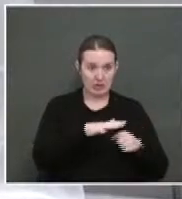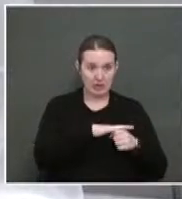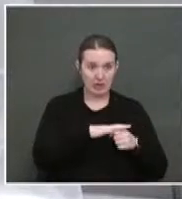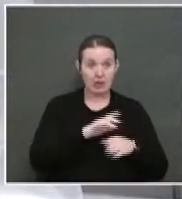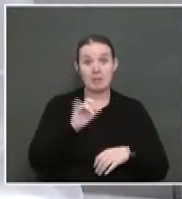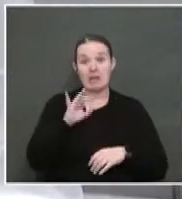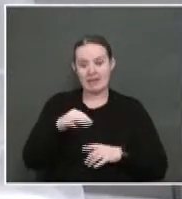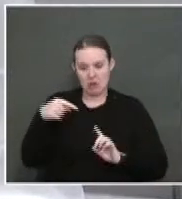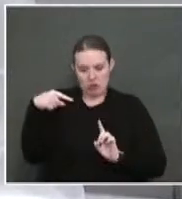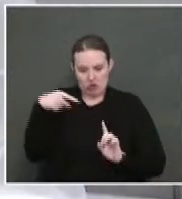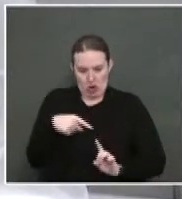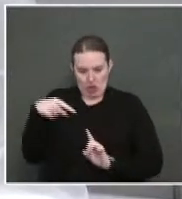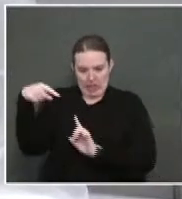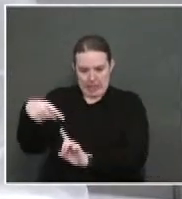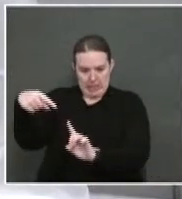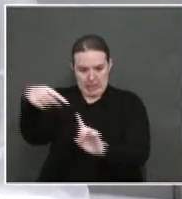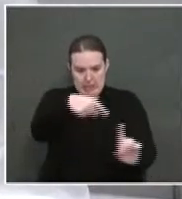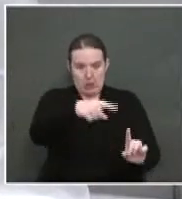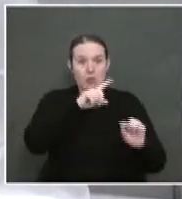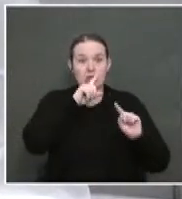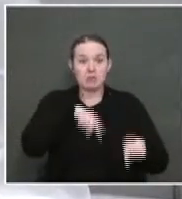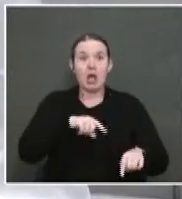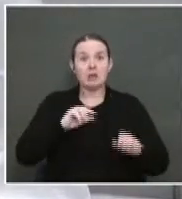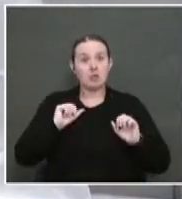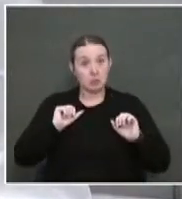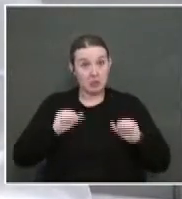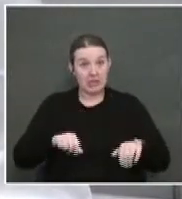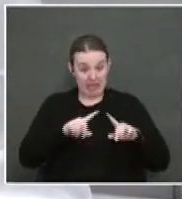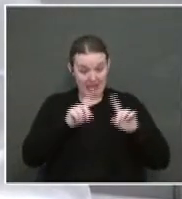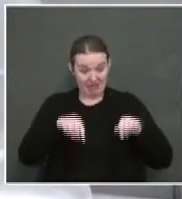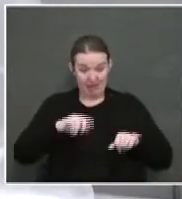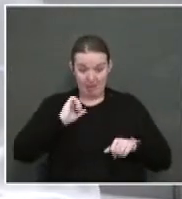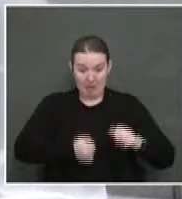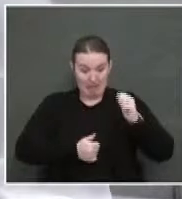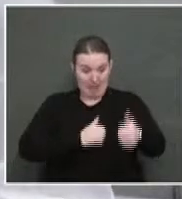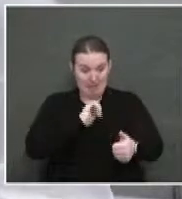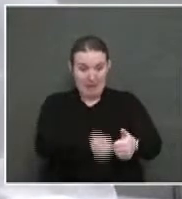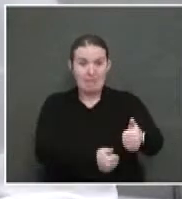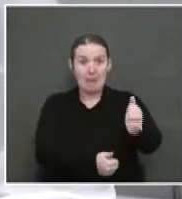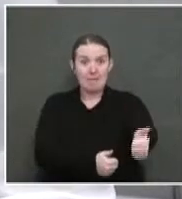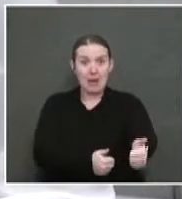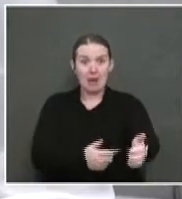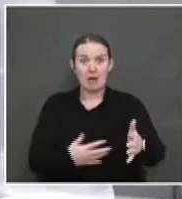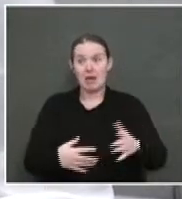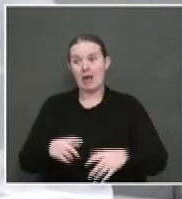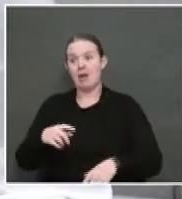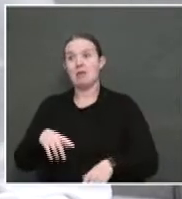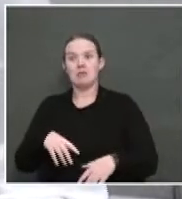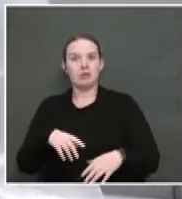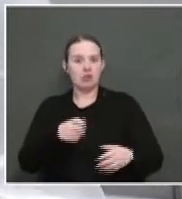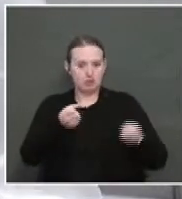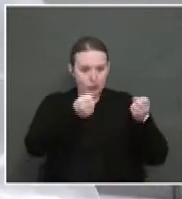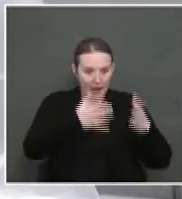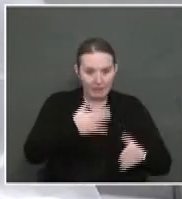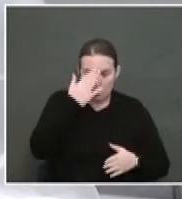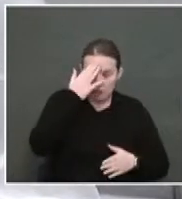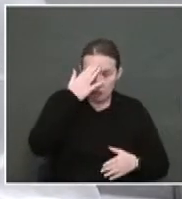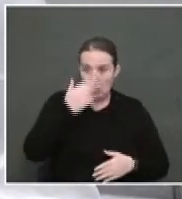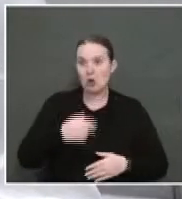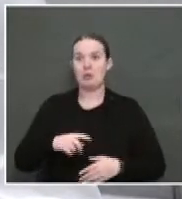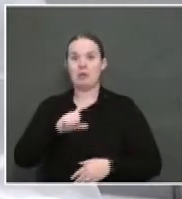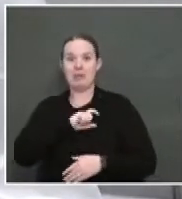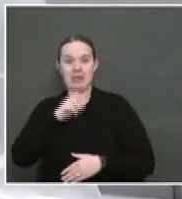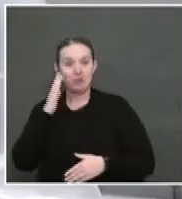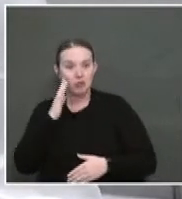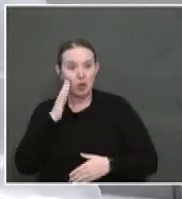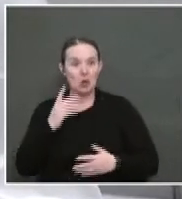the targeted response, we can put the signs and the truck drivers will know and the officers will know this is a no